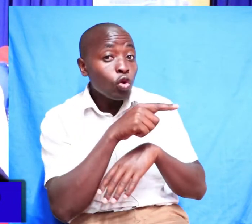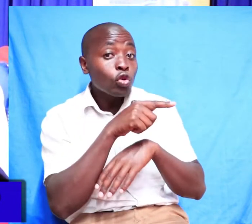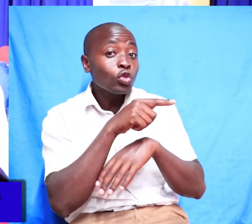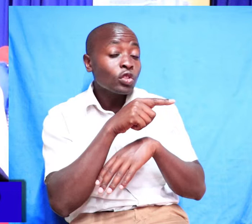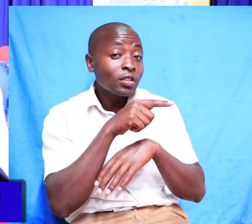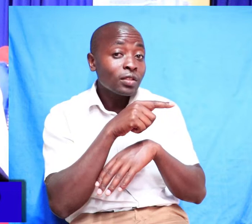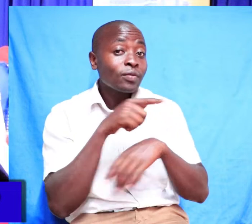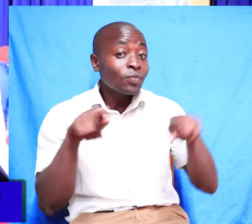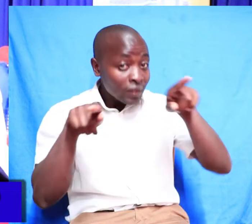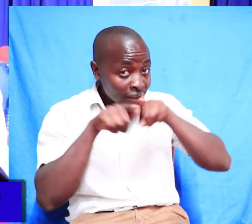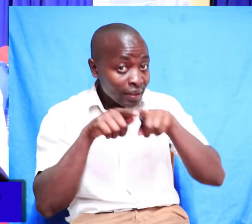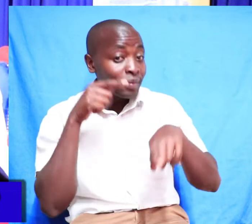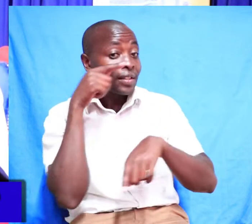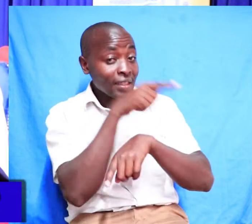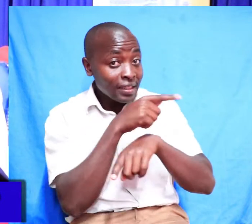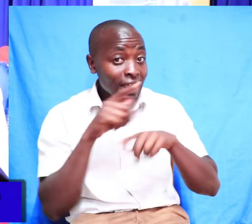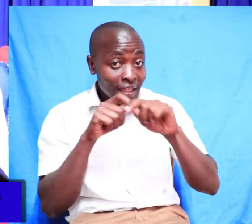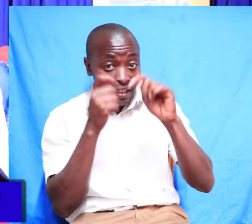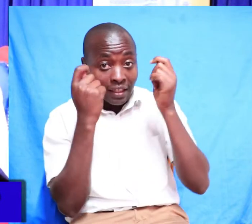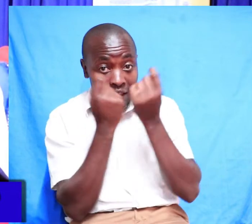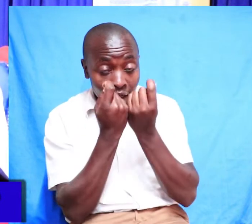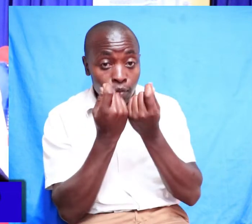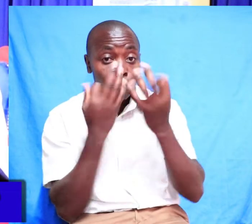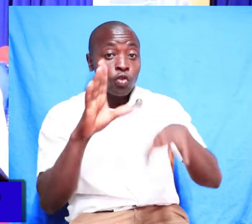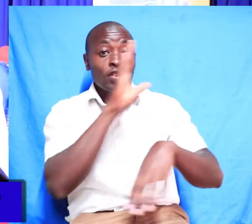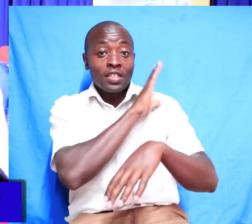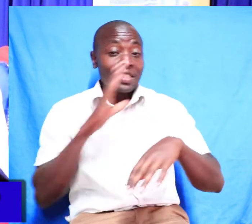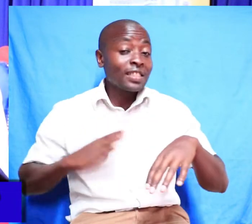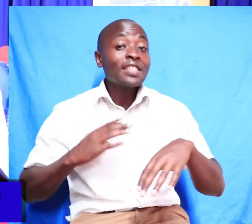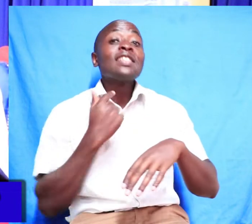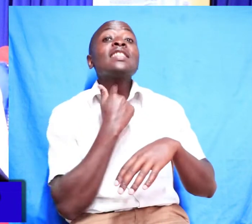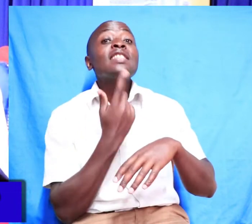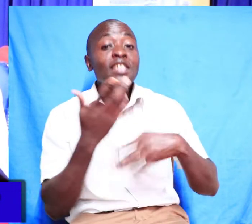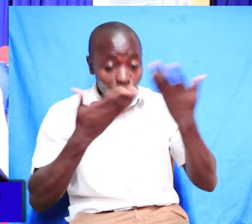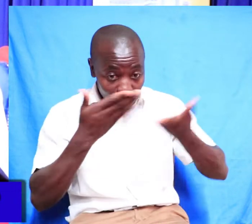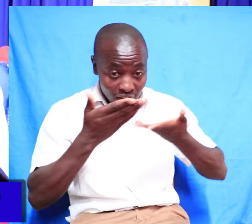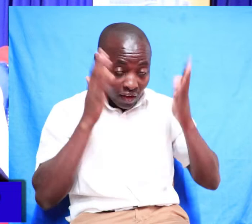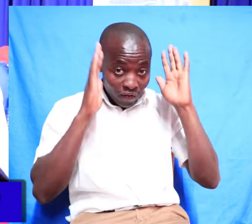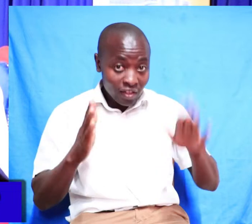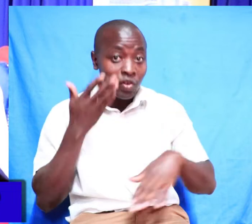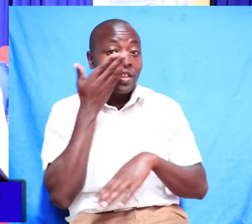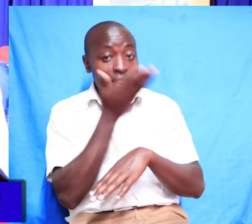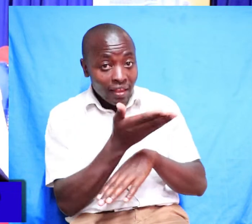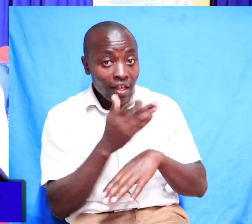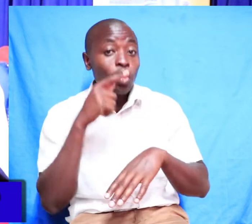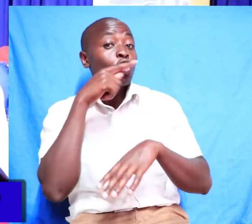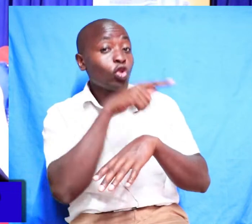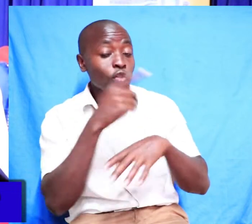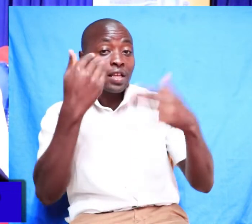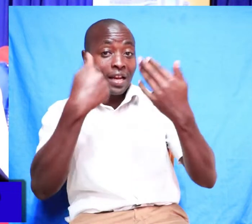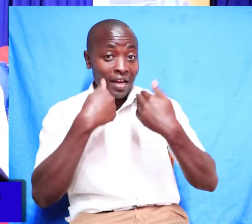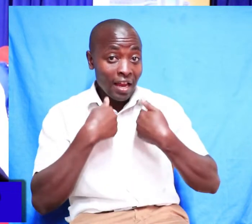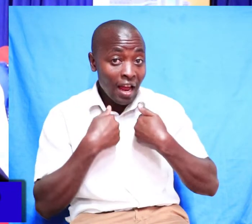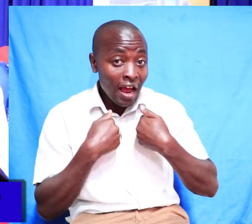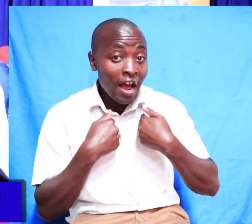these are the three kinds of Christians that he said, or servants that are there. There are those that maintain